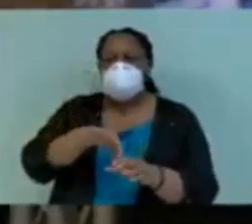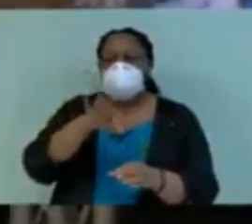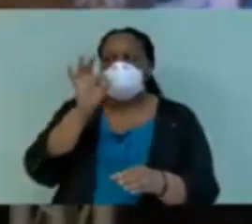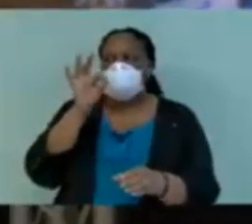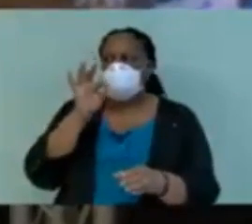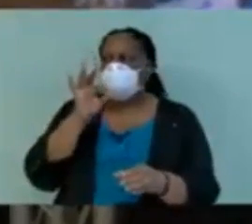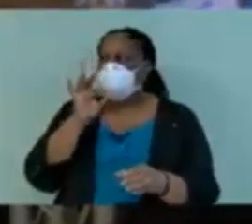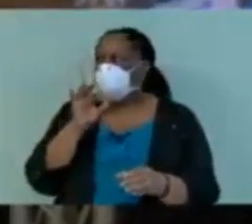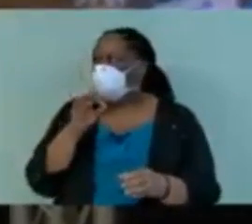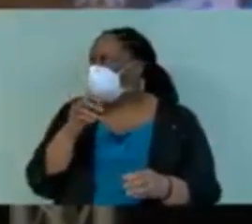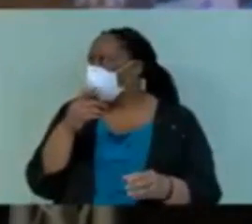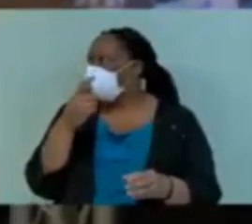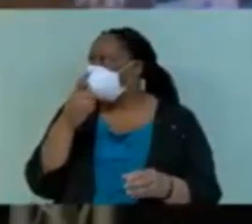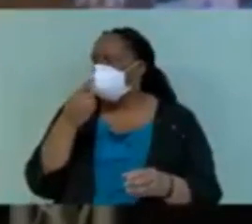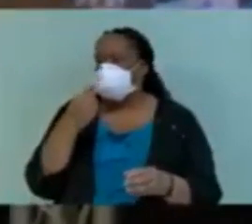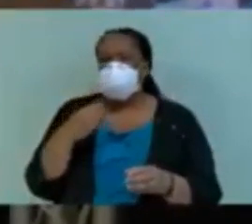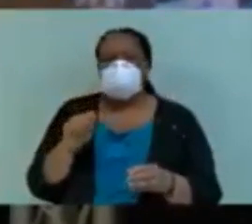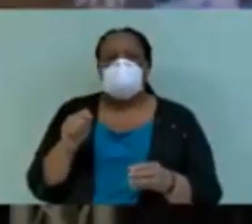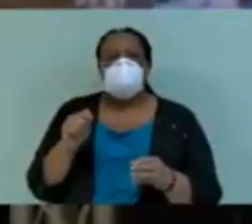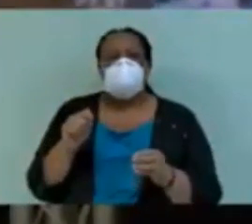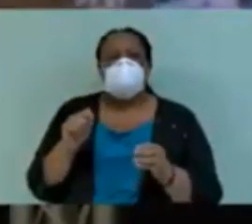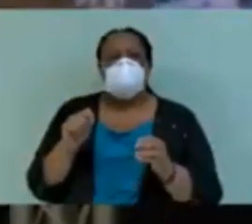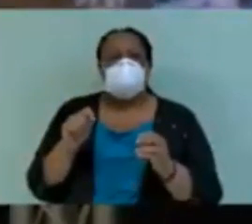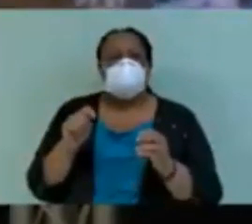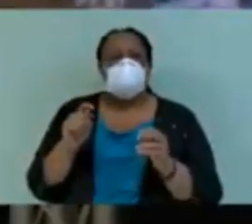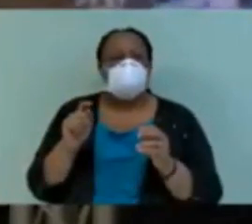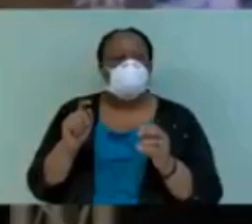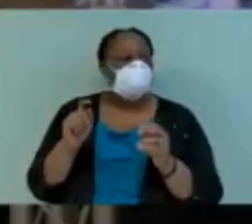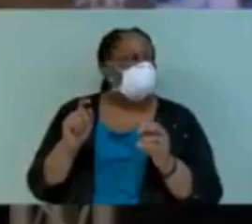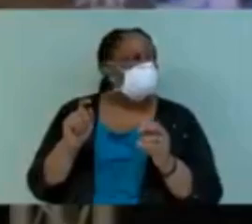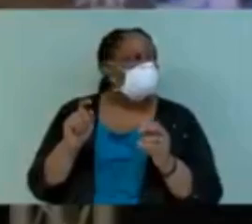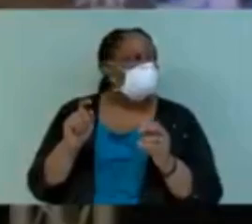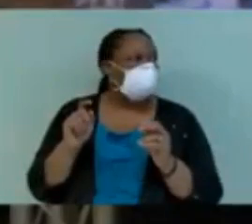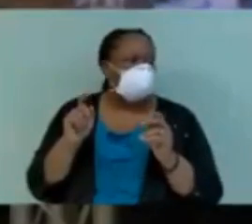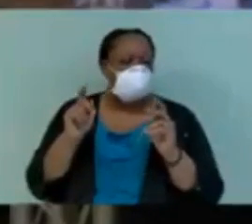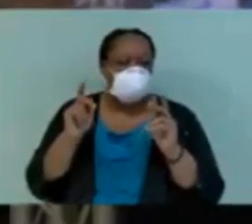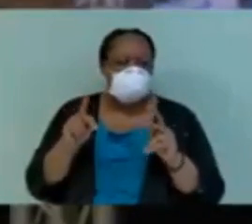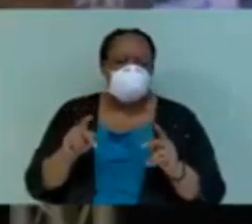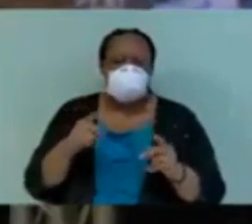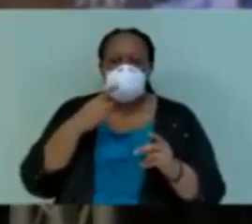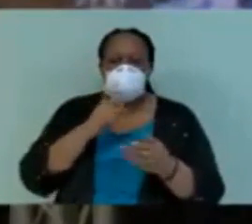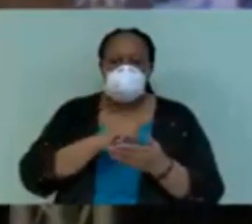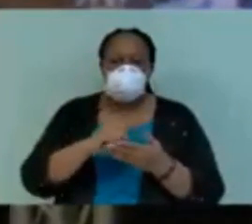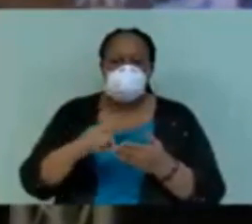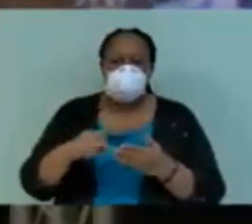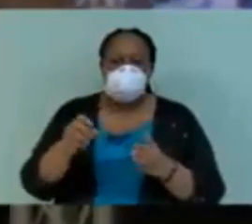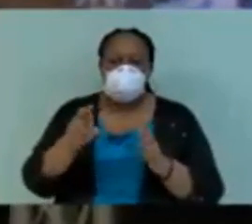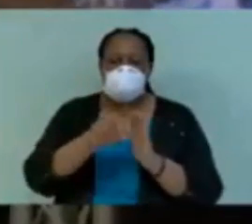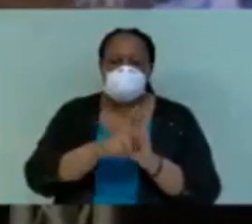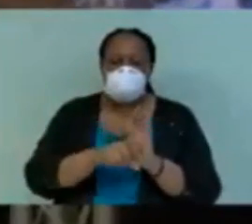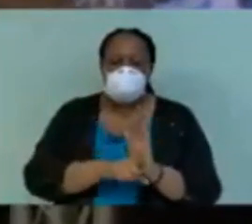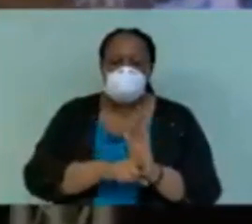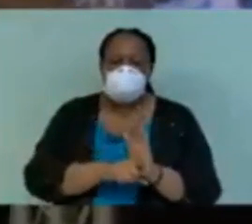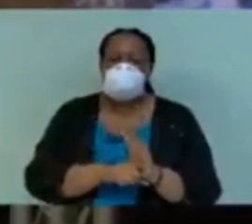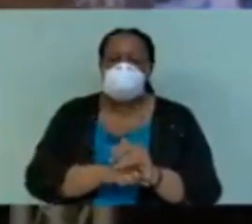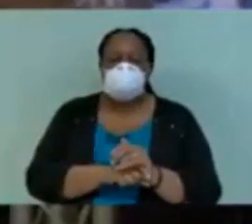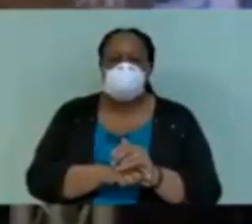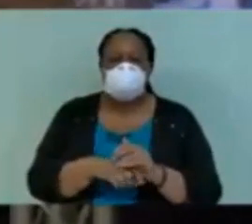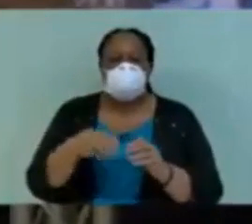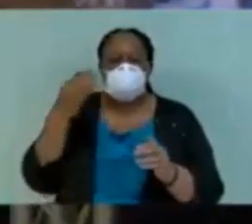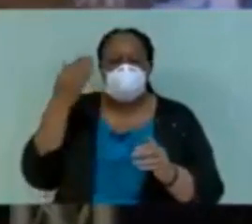me that the Constitution has no allowances for the postponement